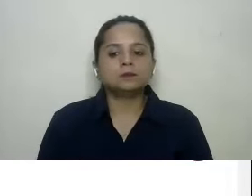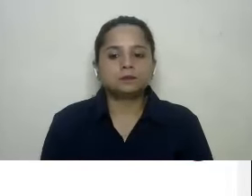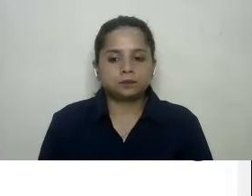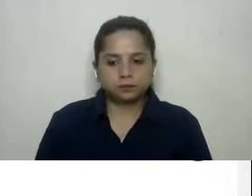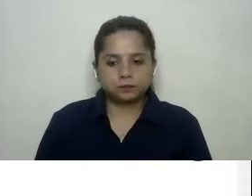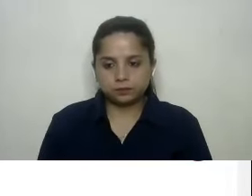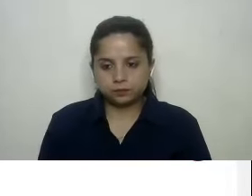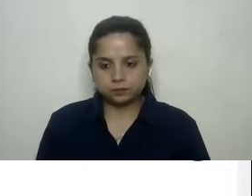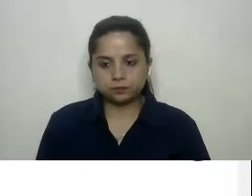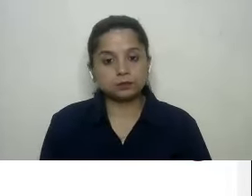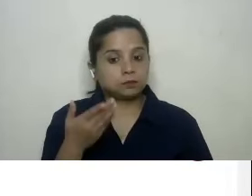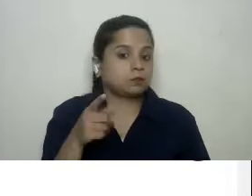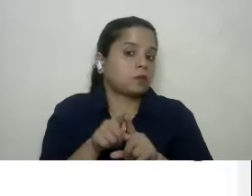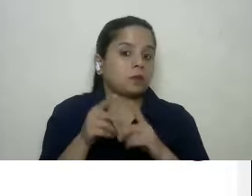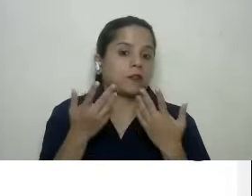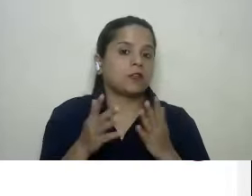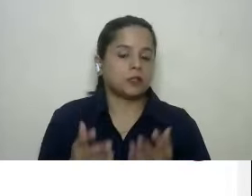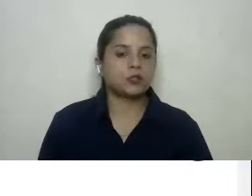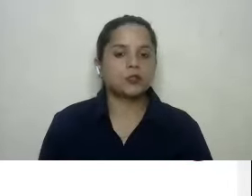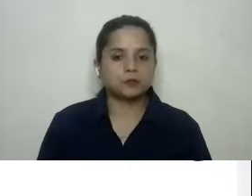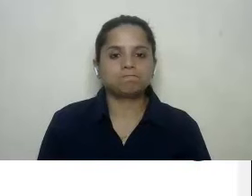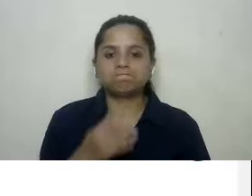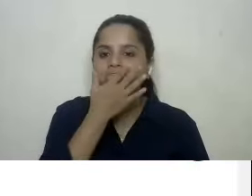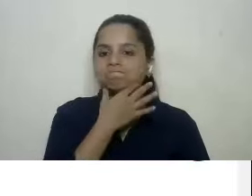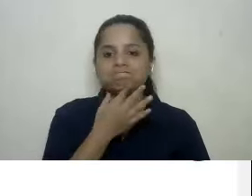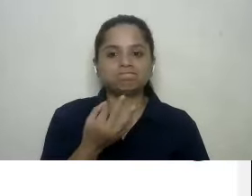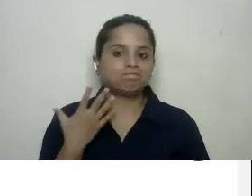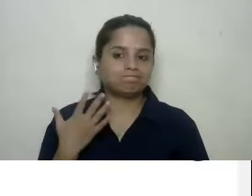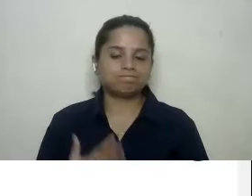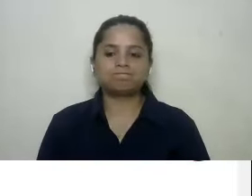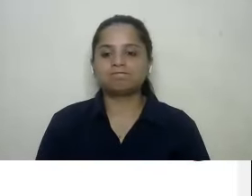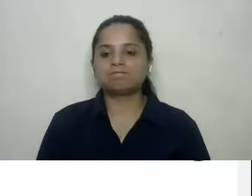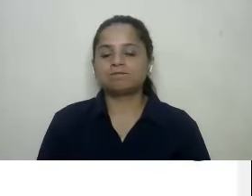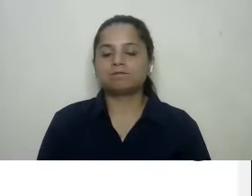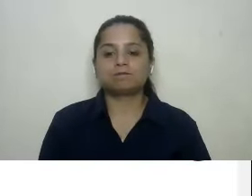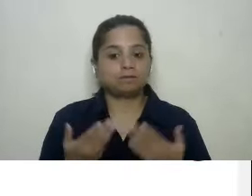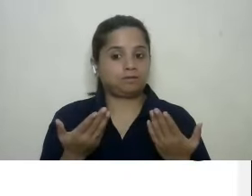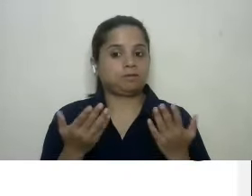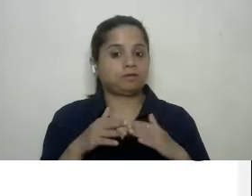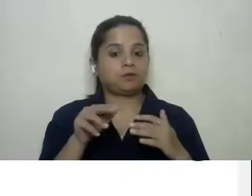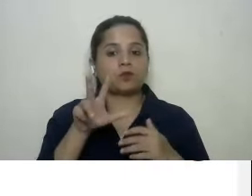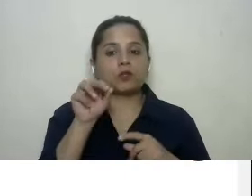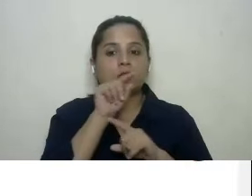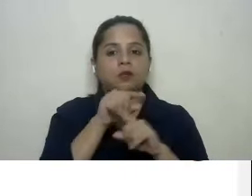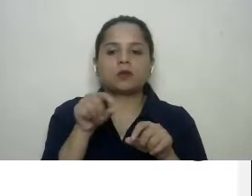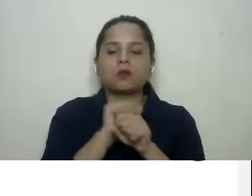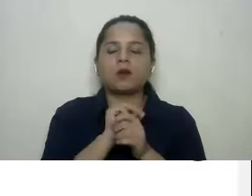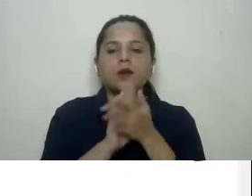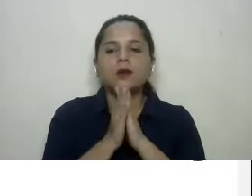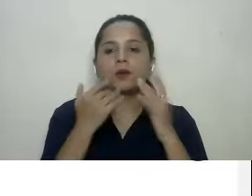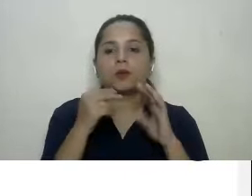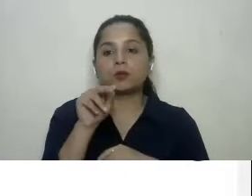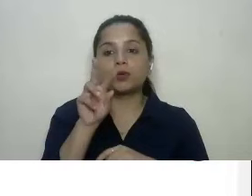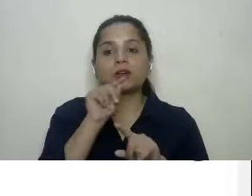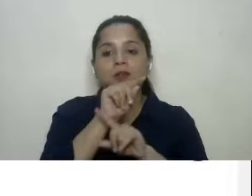And it does that as well beautifully. So it does 80% of your job. 20% of the job